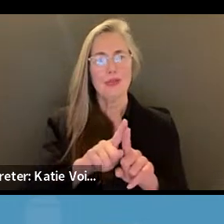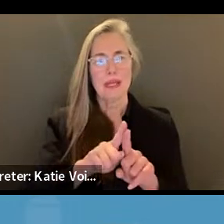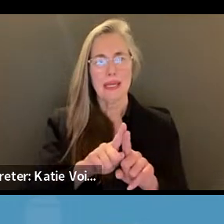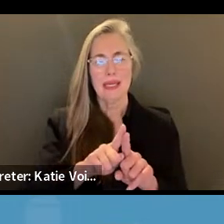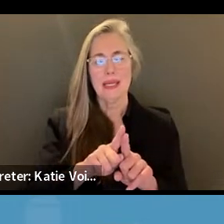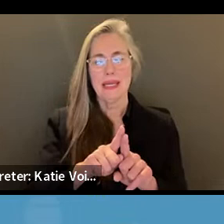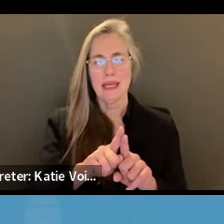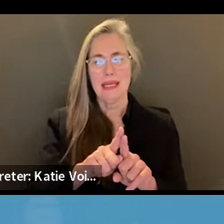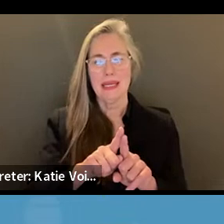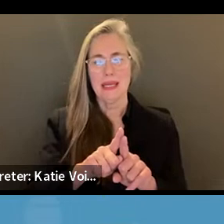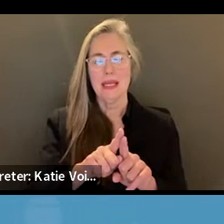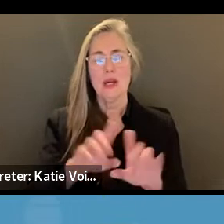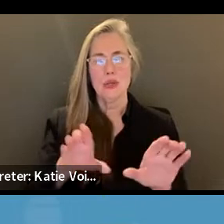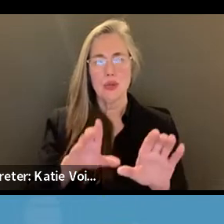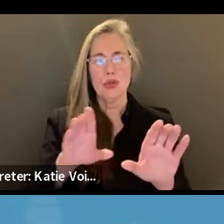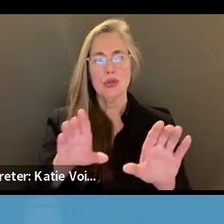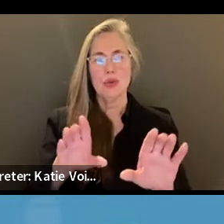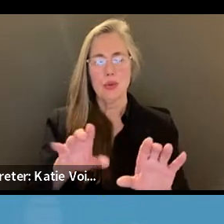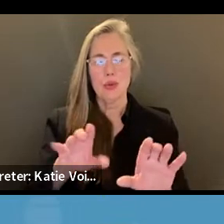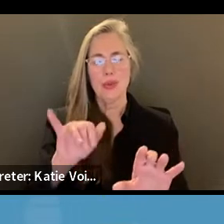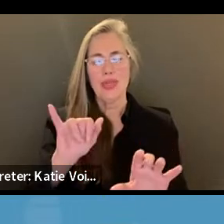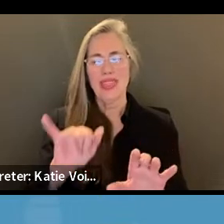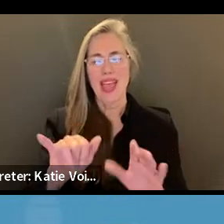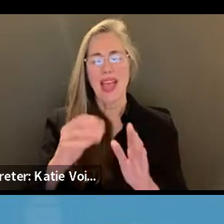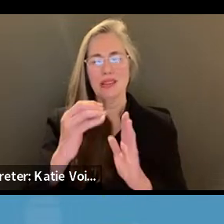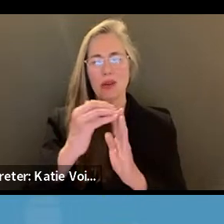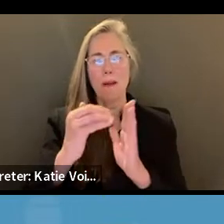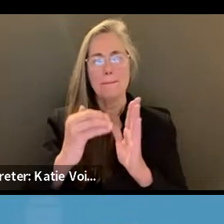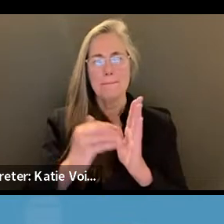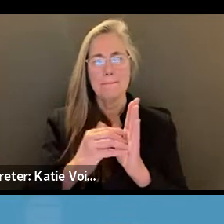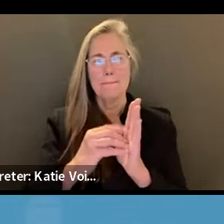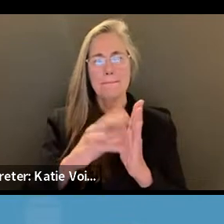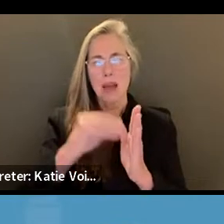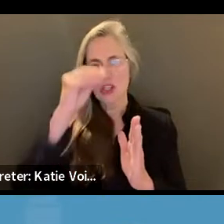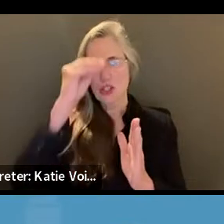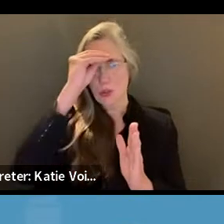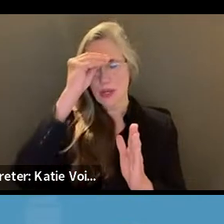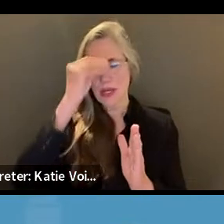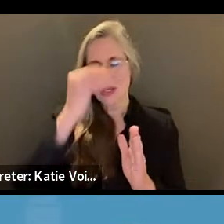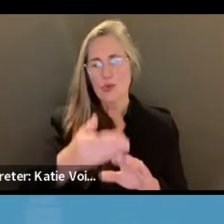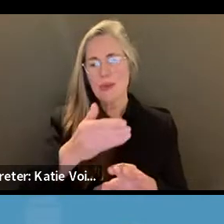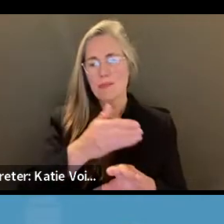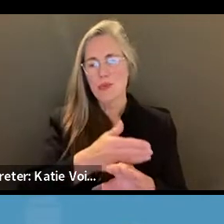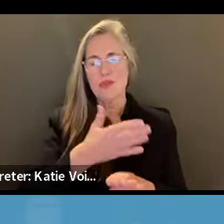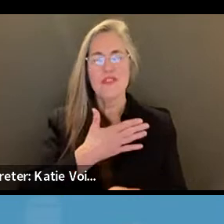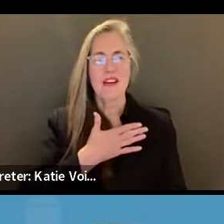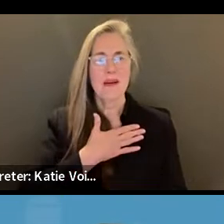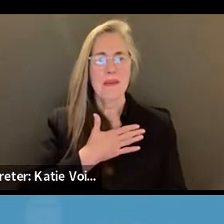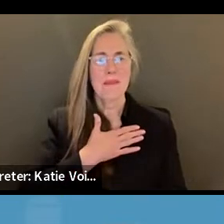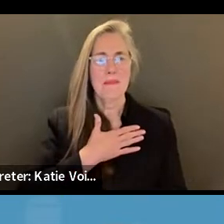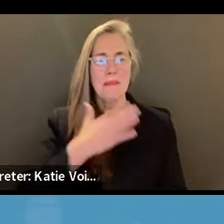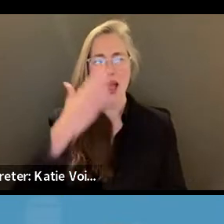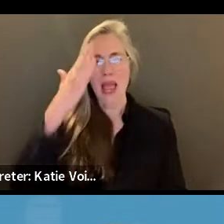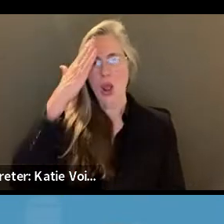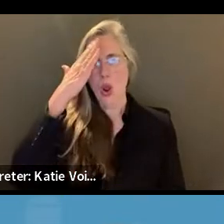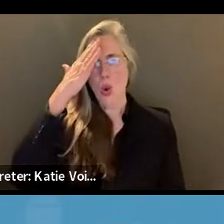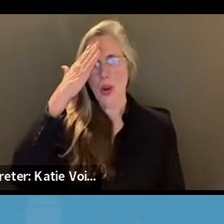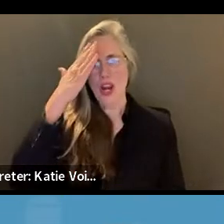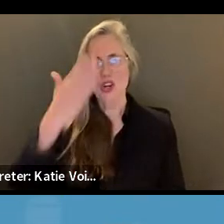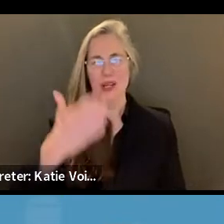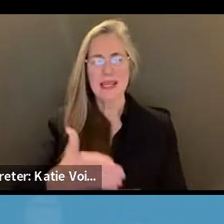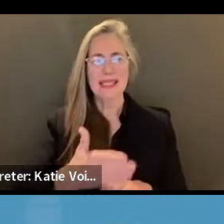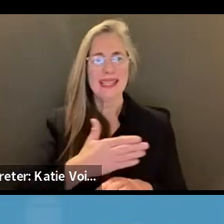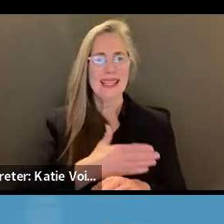to do the module, bring up my own awareness, because that is just like the